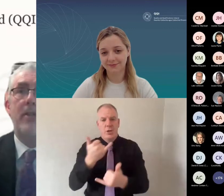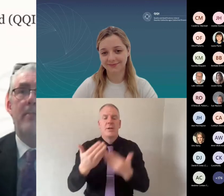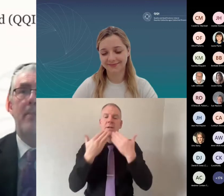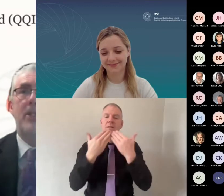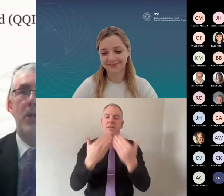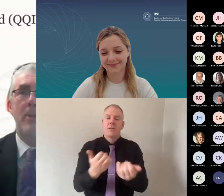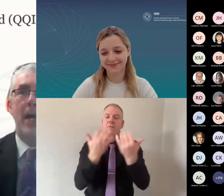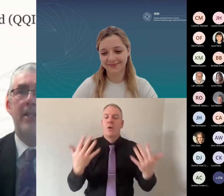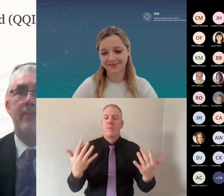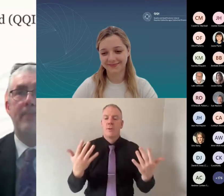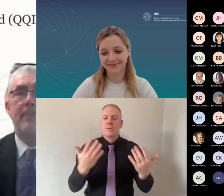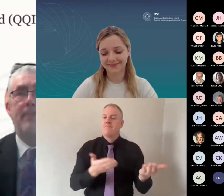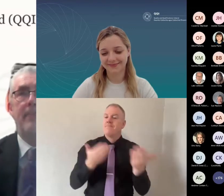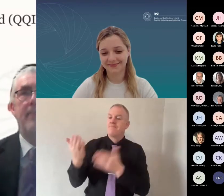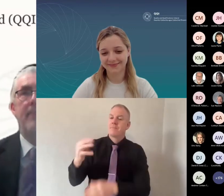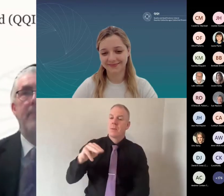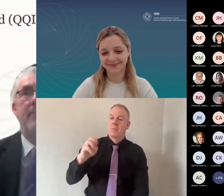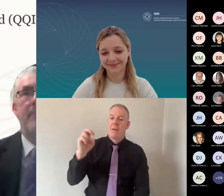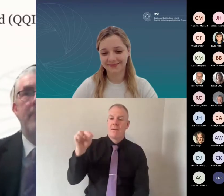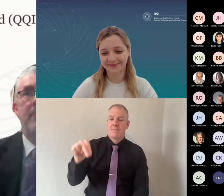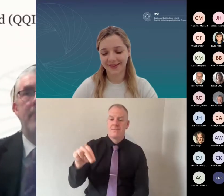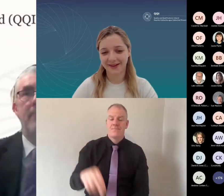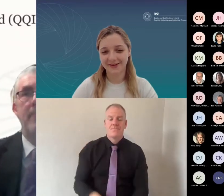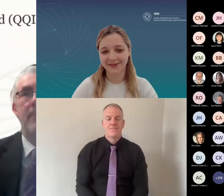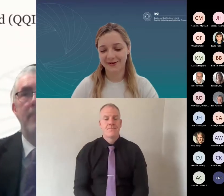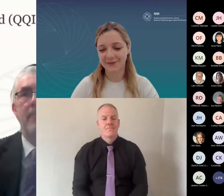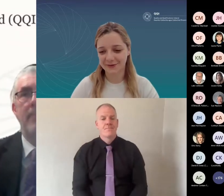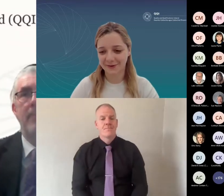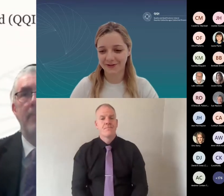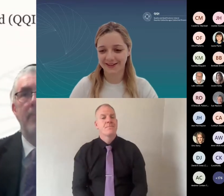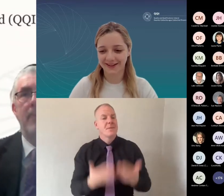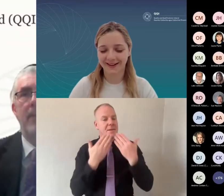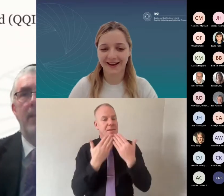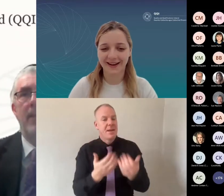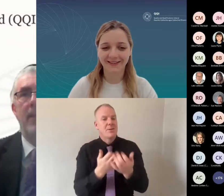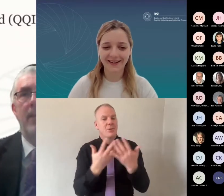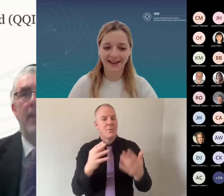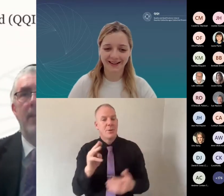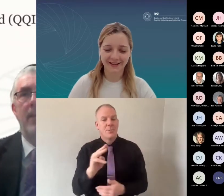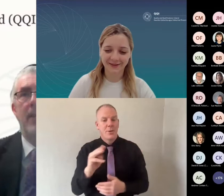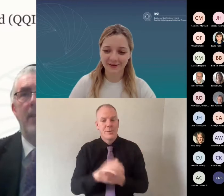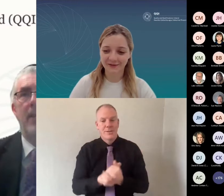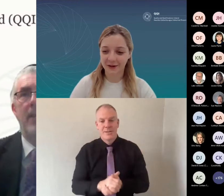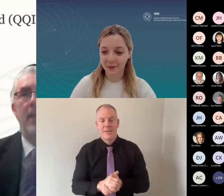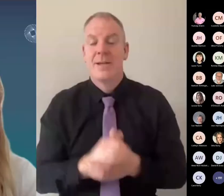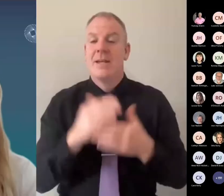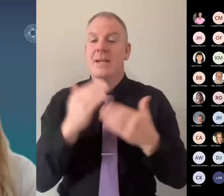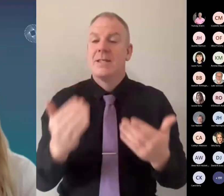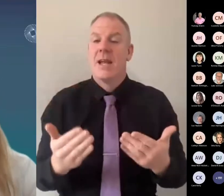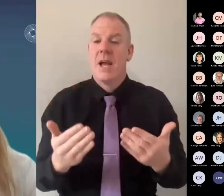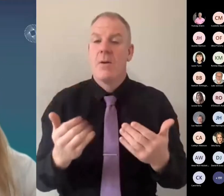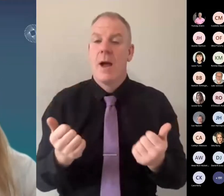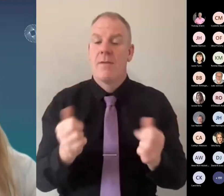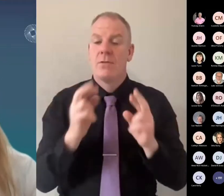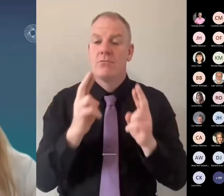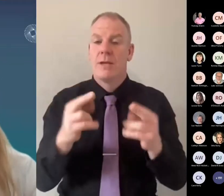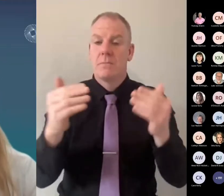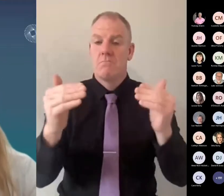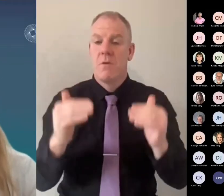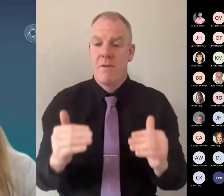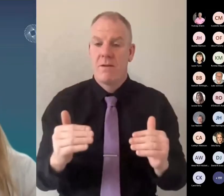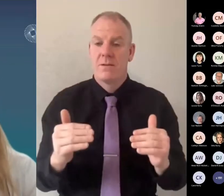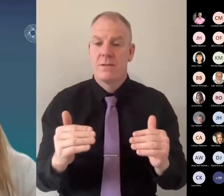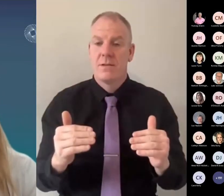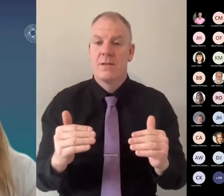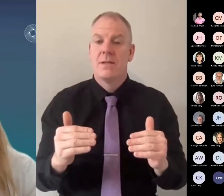you very much. Back to you, Megan. Thank you so much, Audrey. And now I think we're going to very appropriately move on